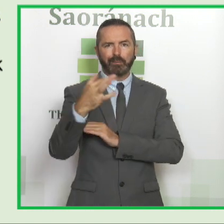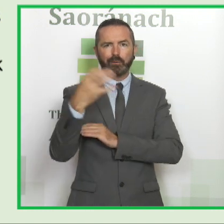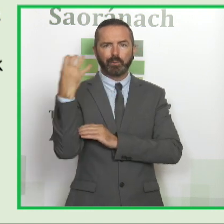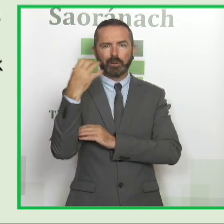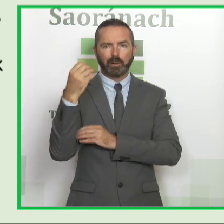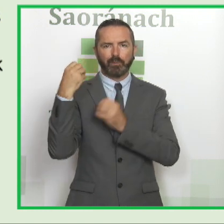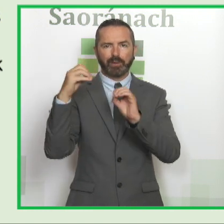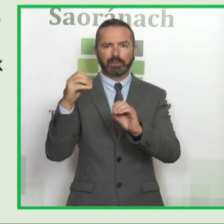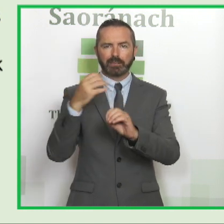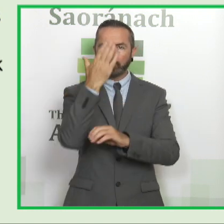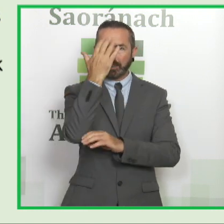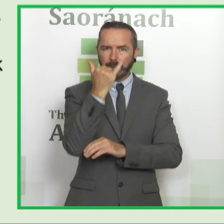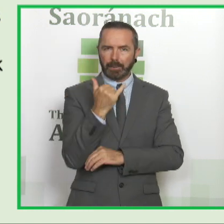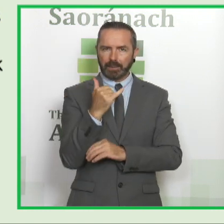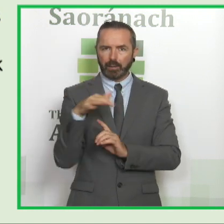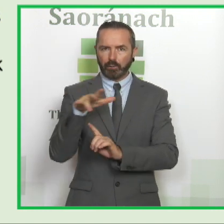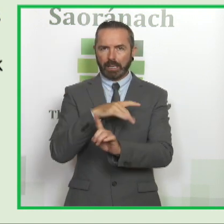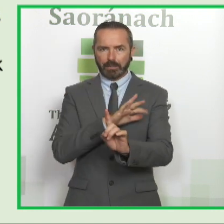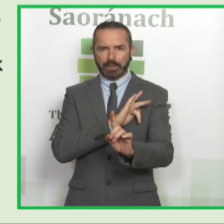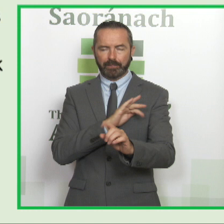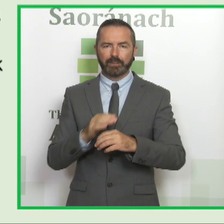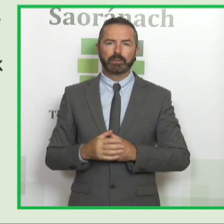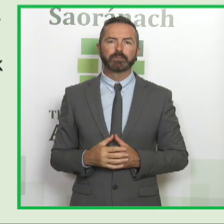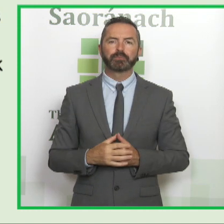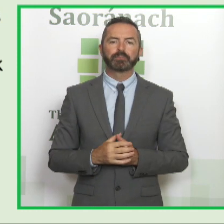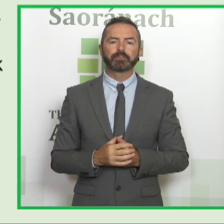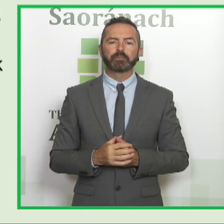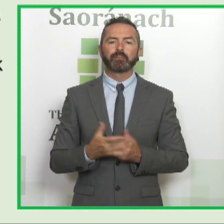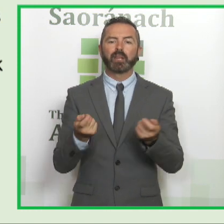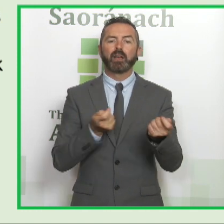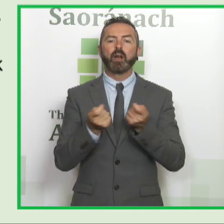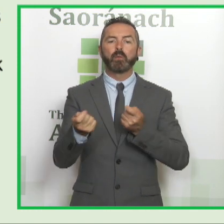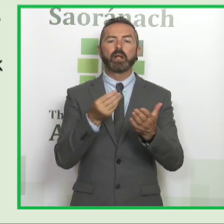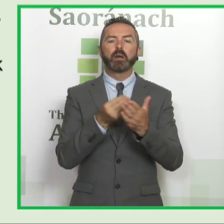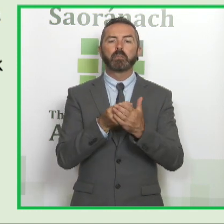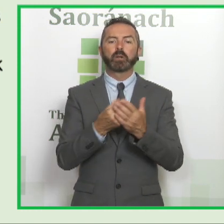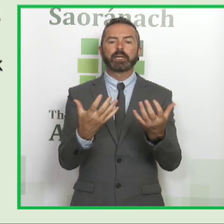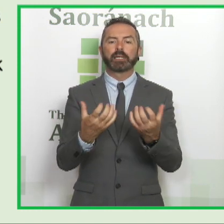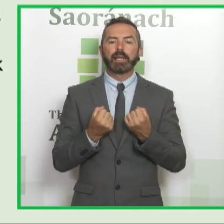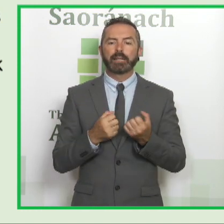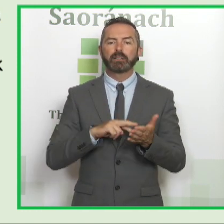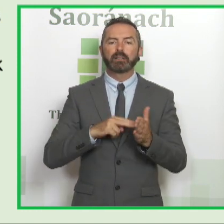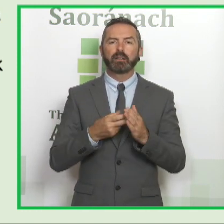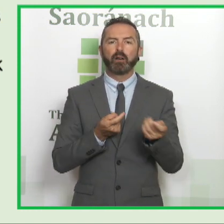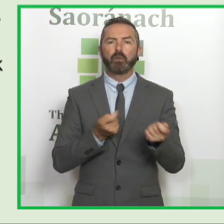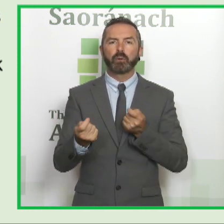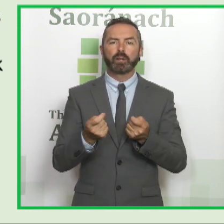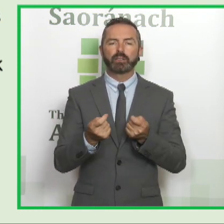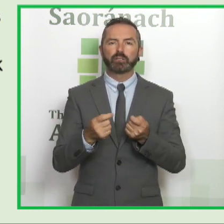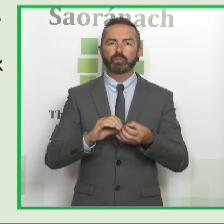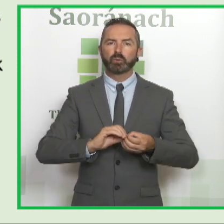a mythology around himself and a climate of fear in Greentown. He operated a money lending operation which generated